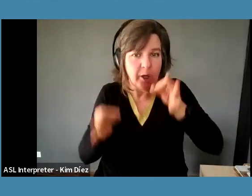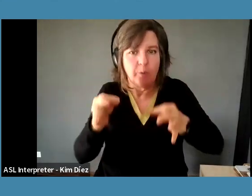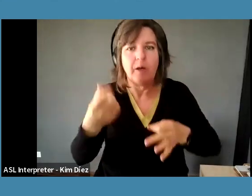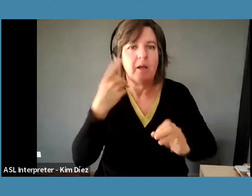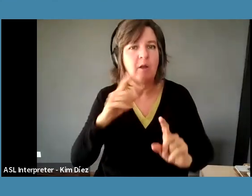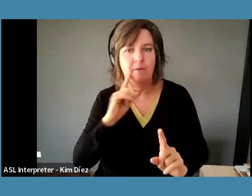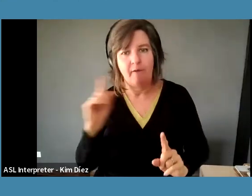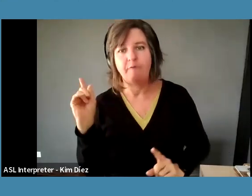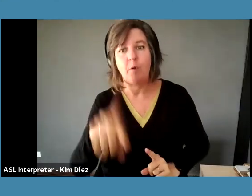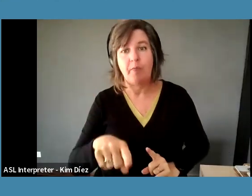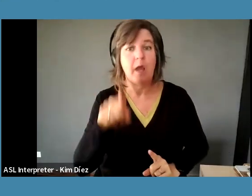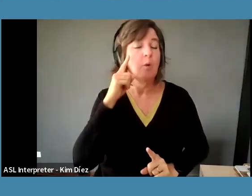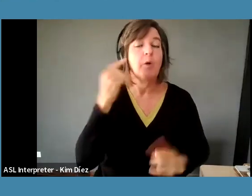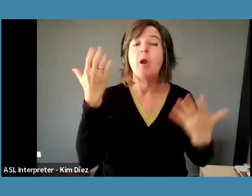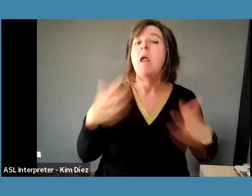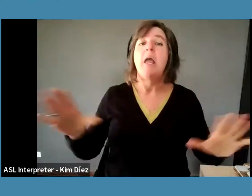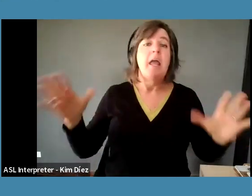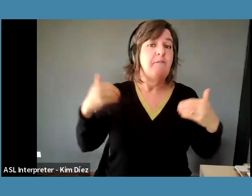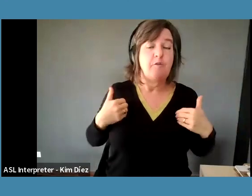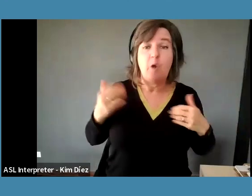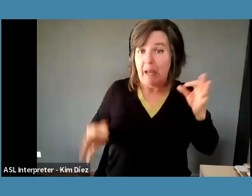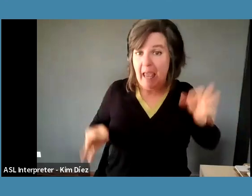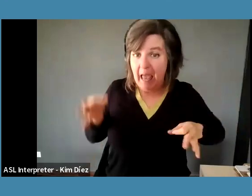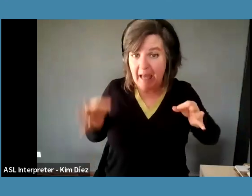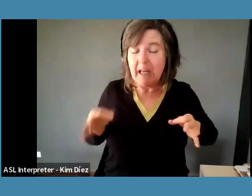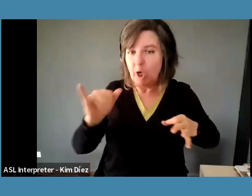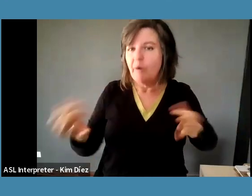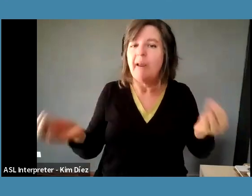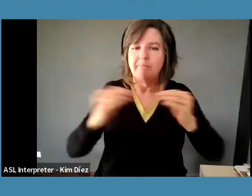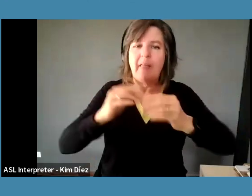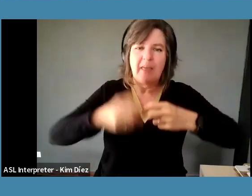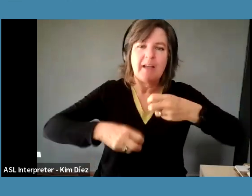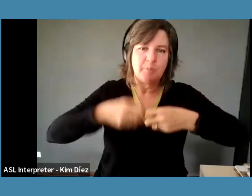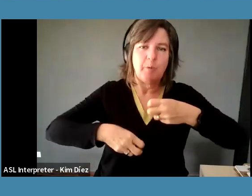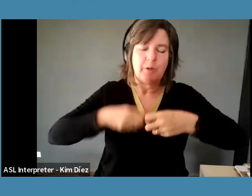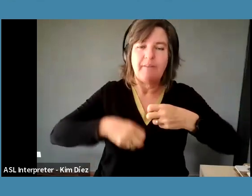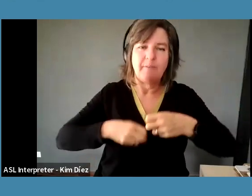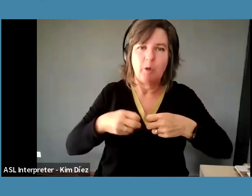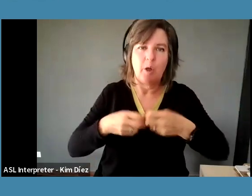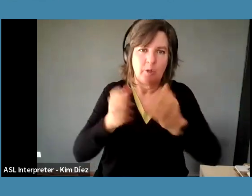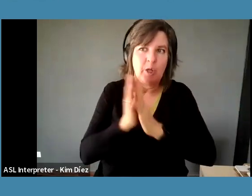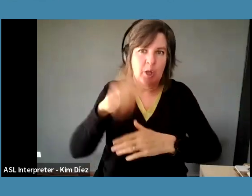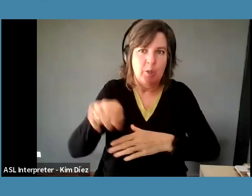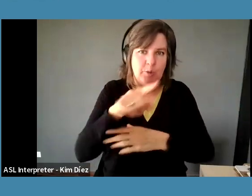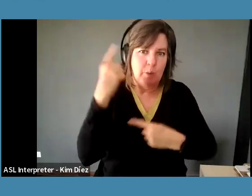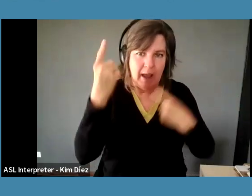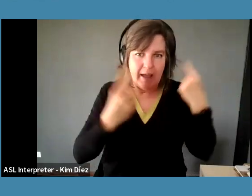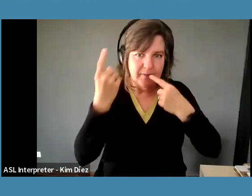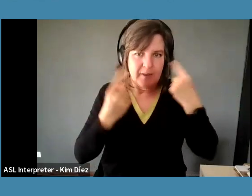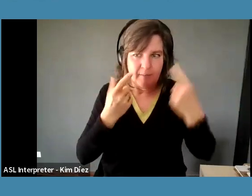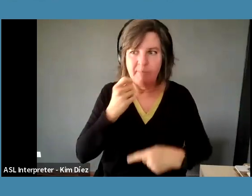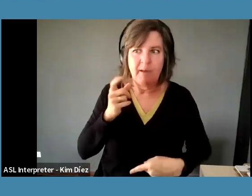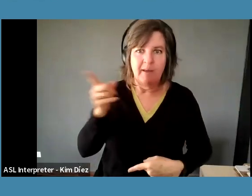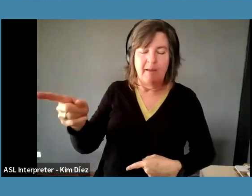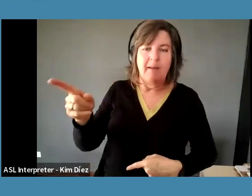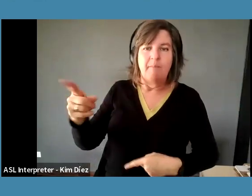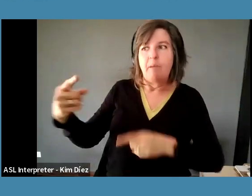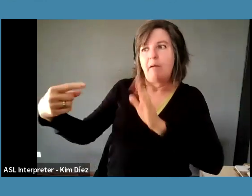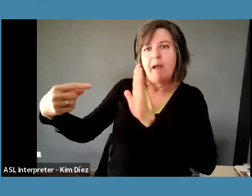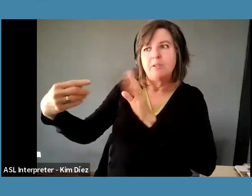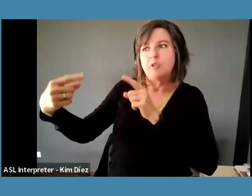If you've already had your hearing, that's a little bit more difficult and unlikely to be able to get that considered because your opponent doesn't have a chance to respond to